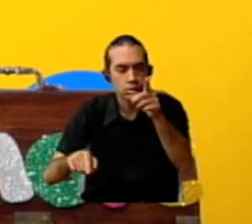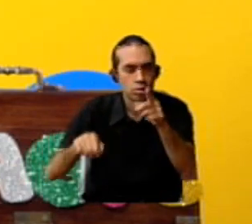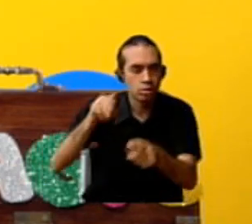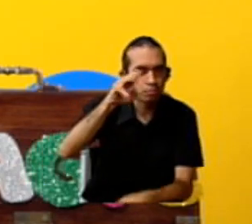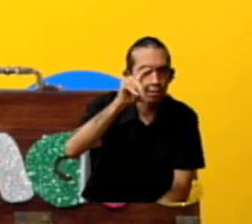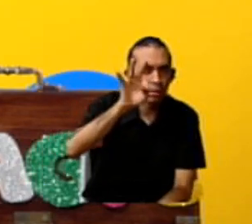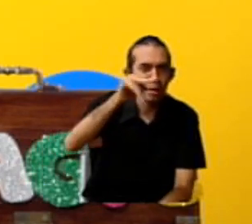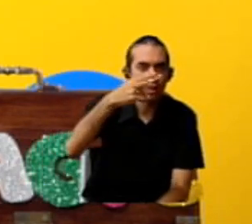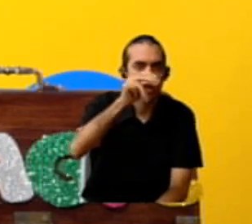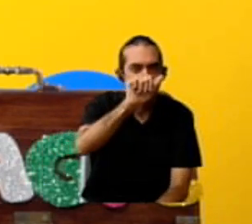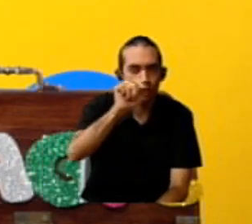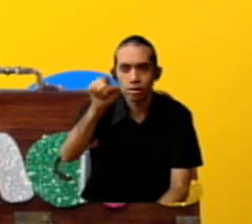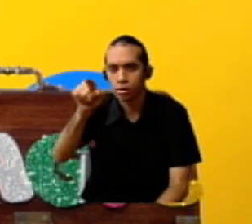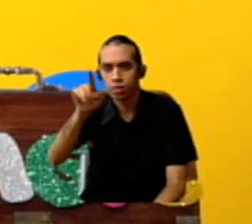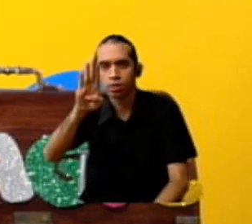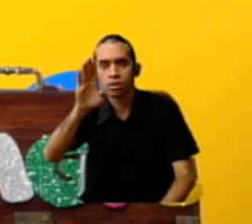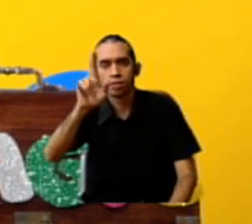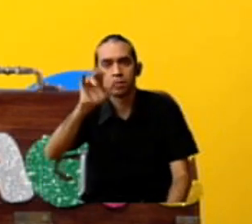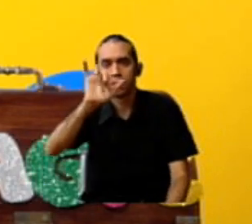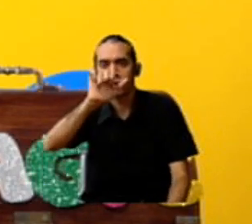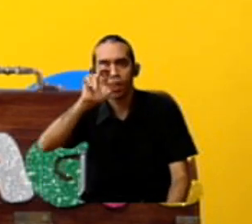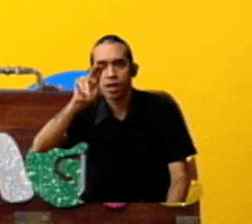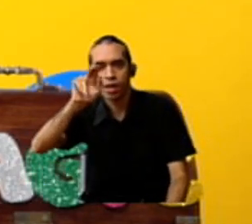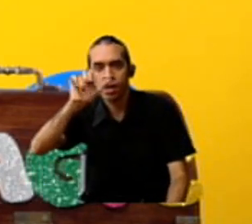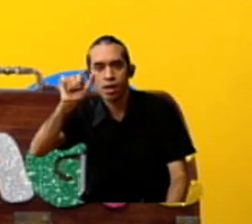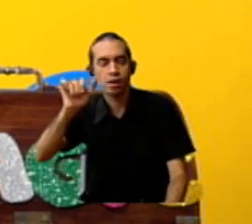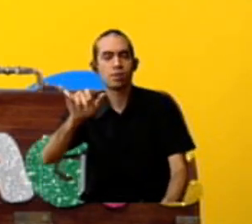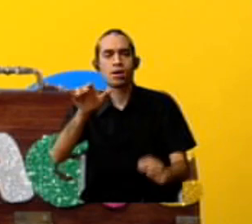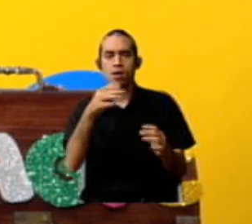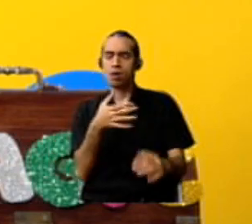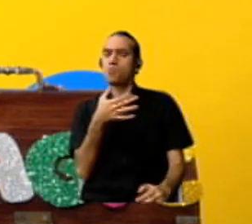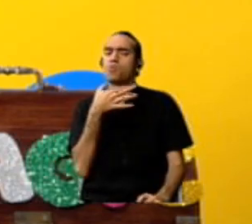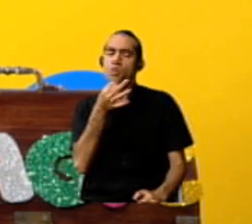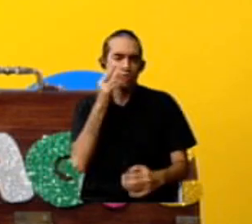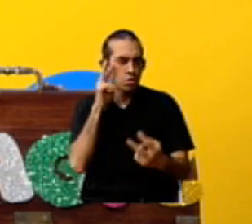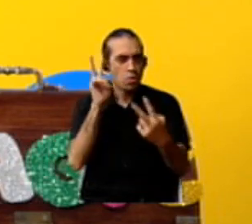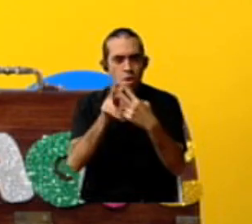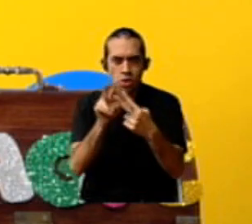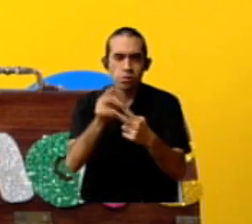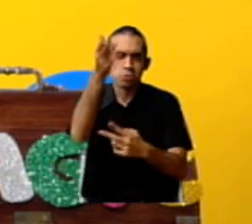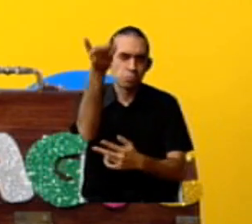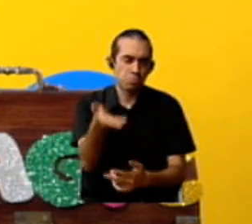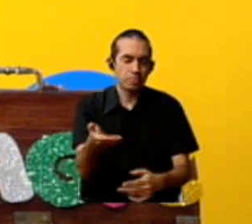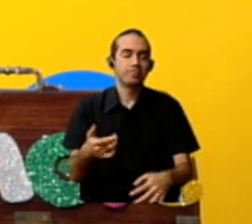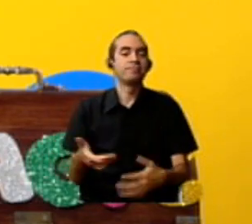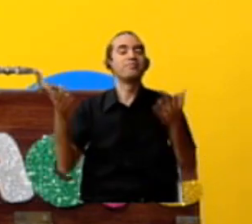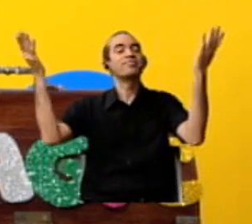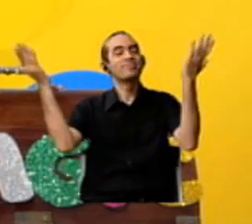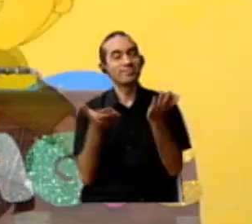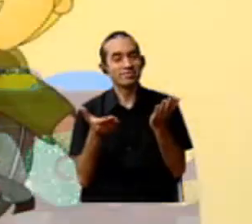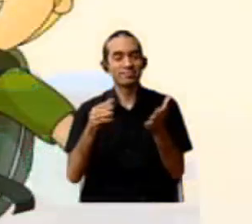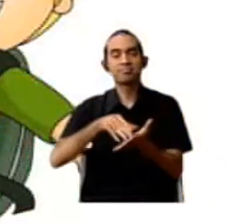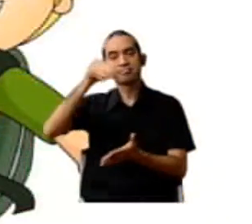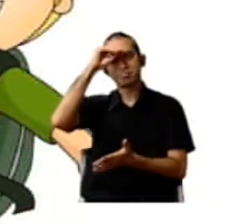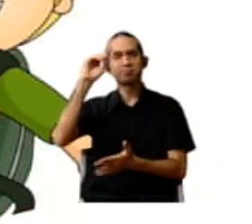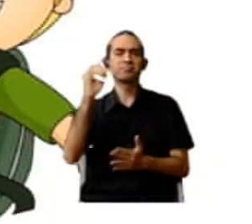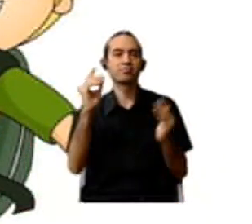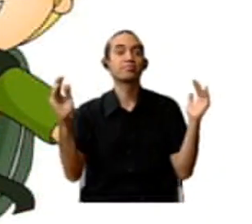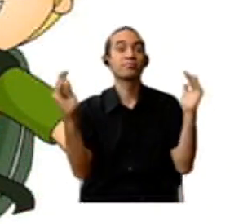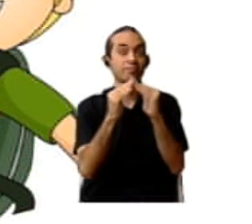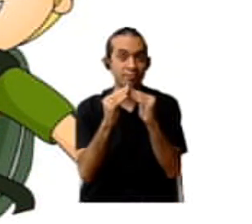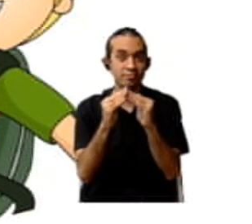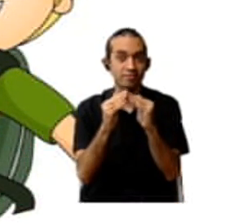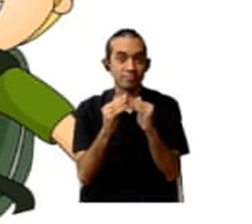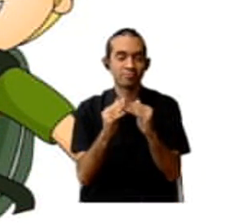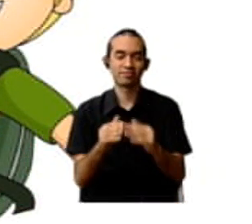Marta, and Brianna. Oh, nice to meet you. Welcome to Learning at Home. Bienvenidos a Aprendo